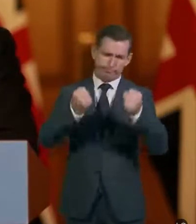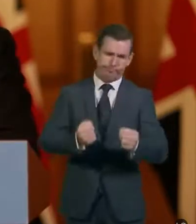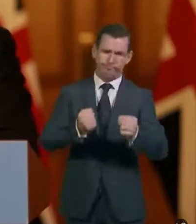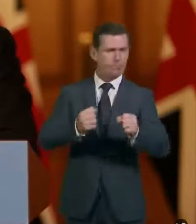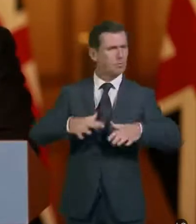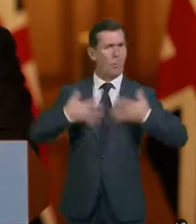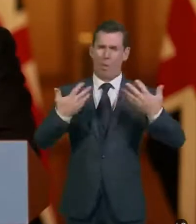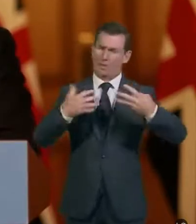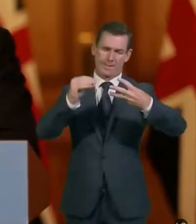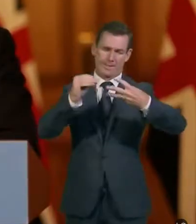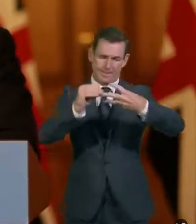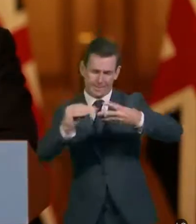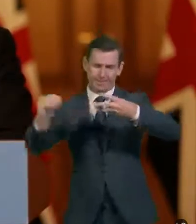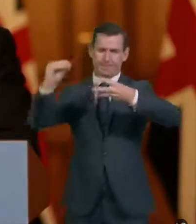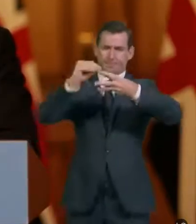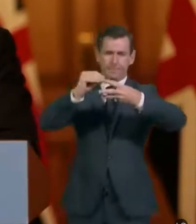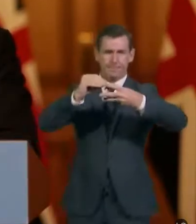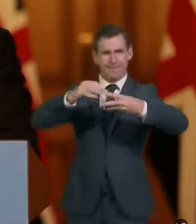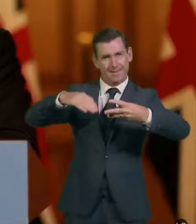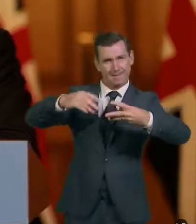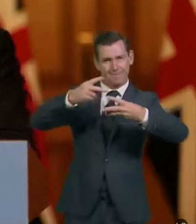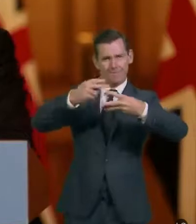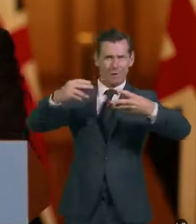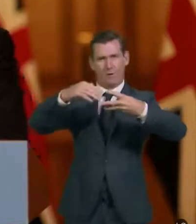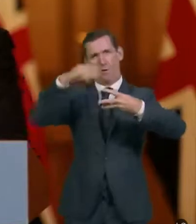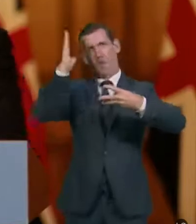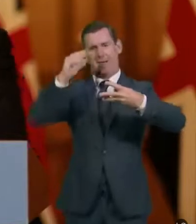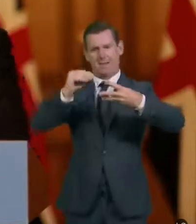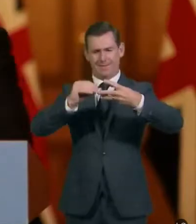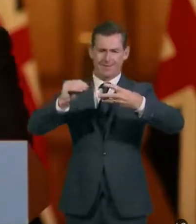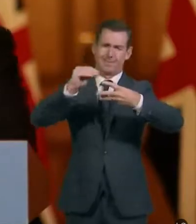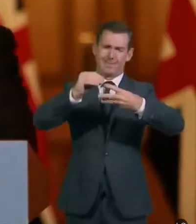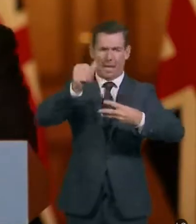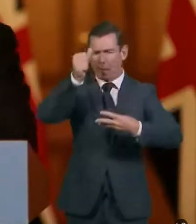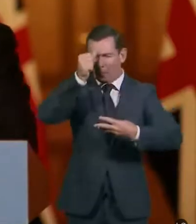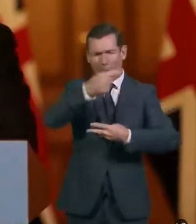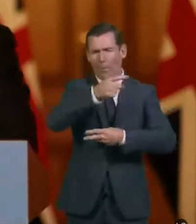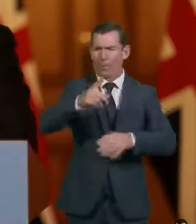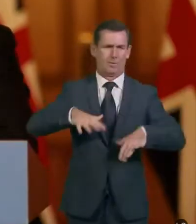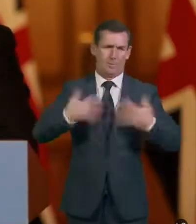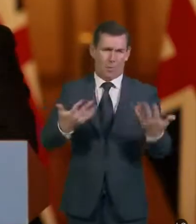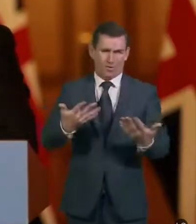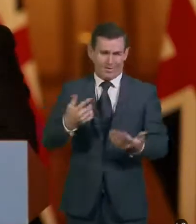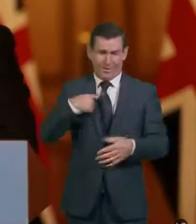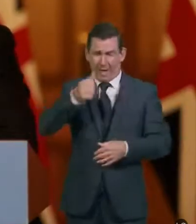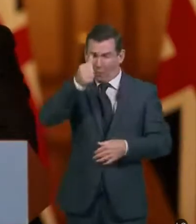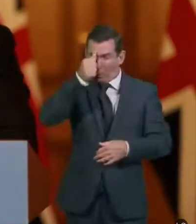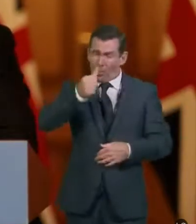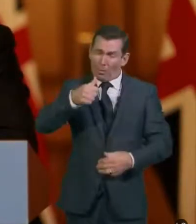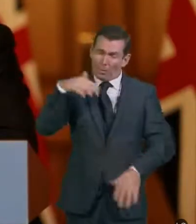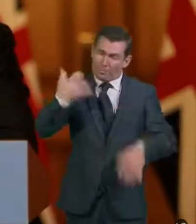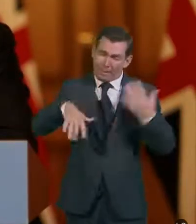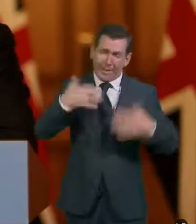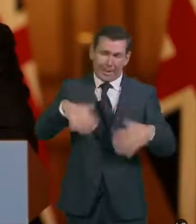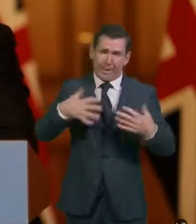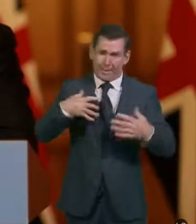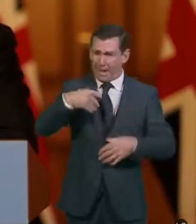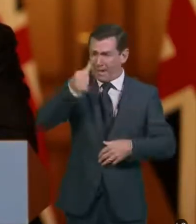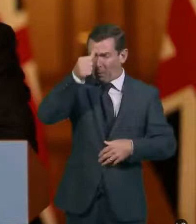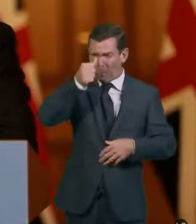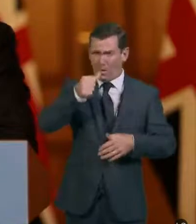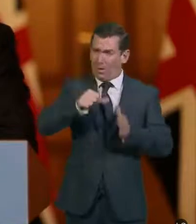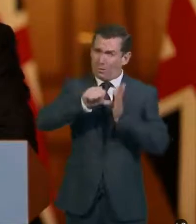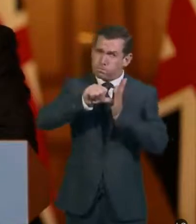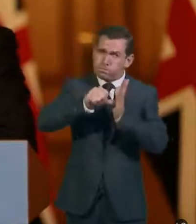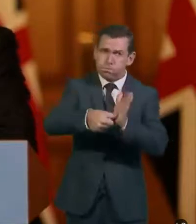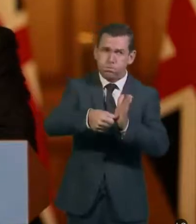It's far from a pain-free course of action, and it will mean a difficult time for the people of that great part of